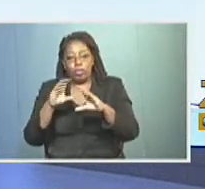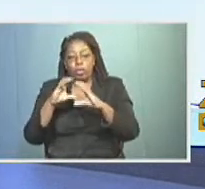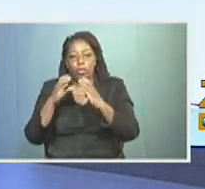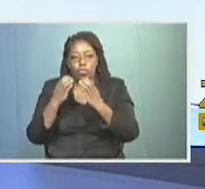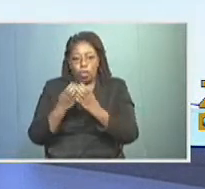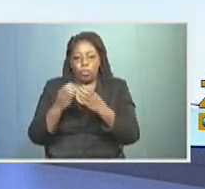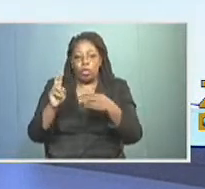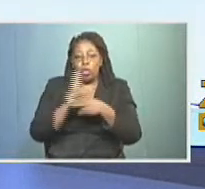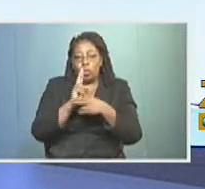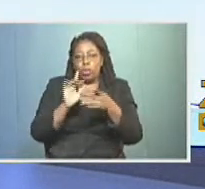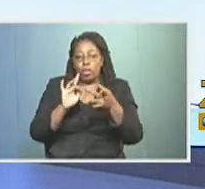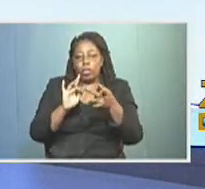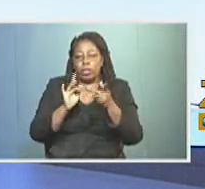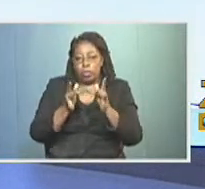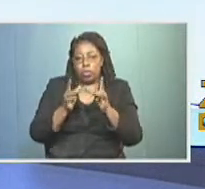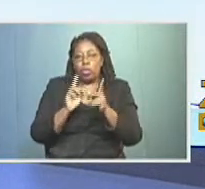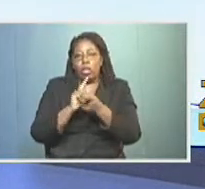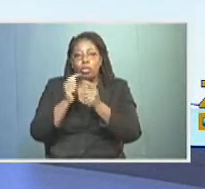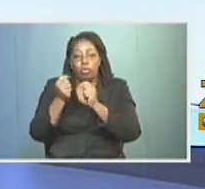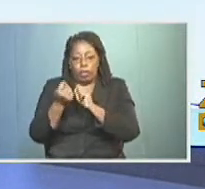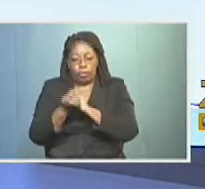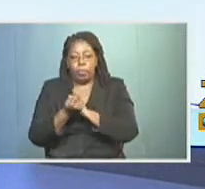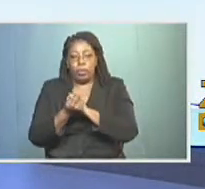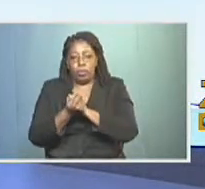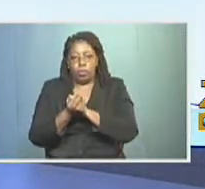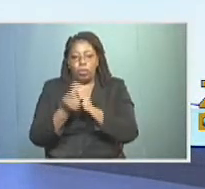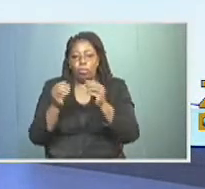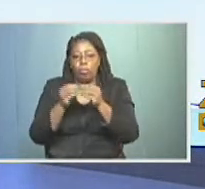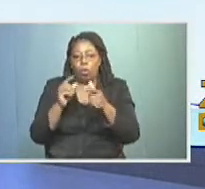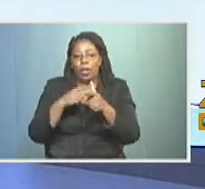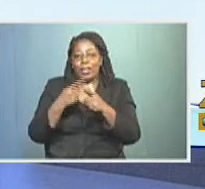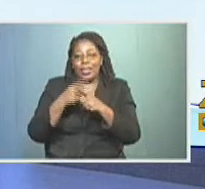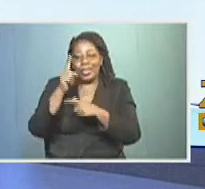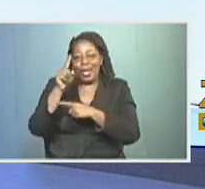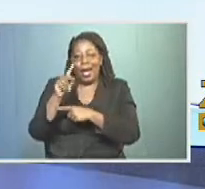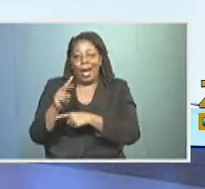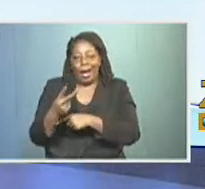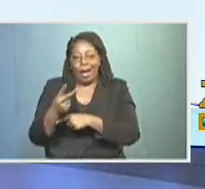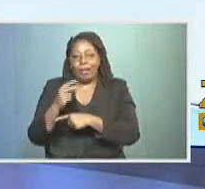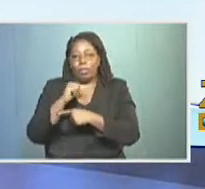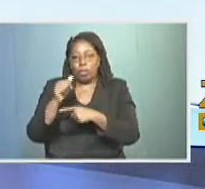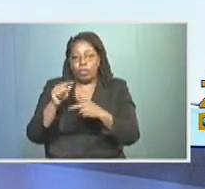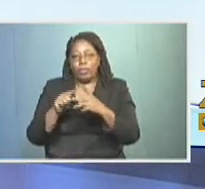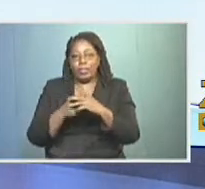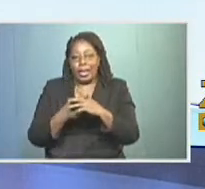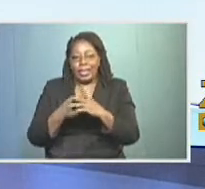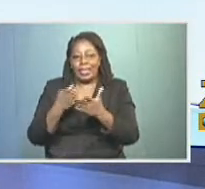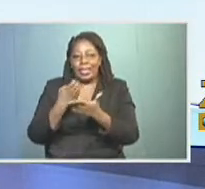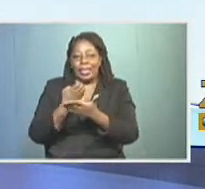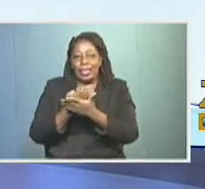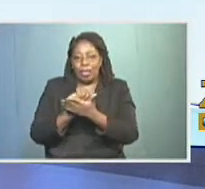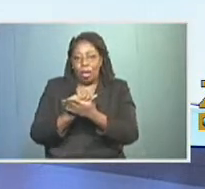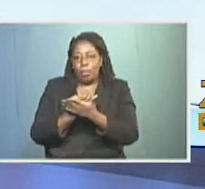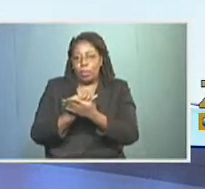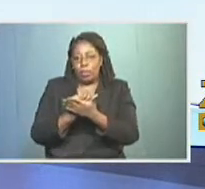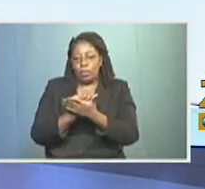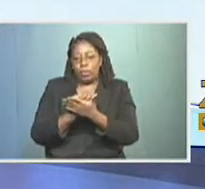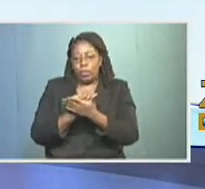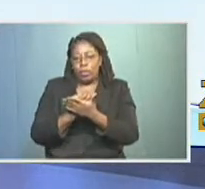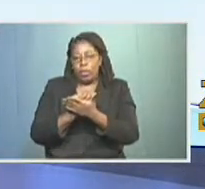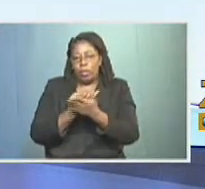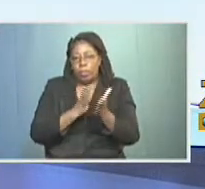integrating digital transformation in its business model, more than half did not launch an e-commerce platform. The